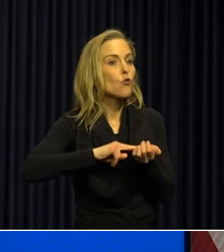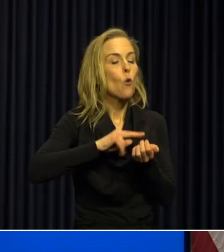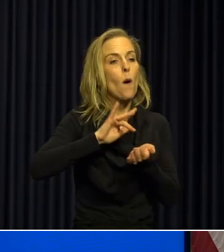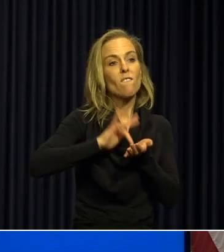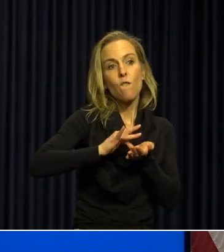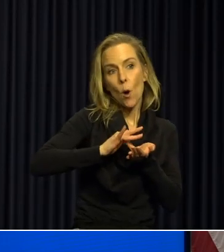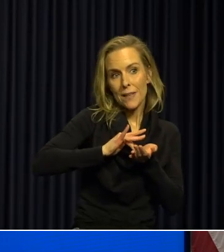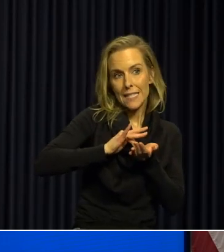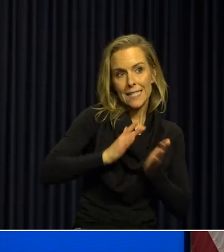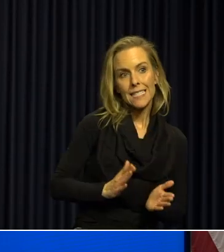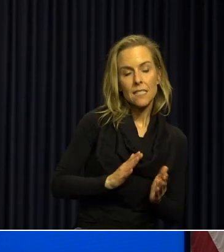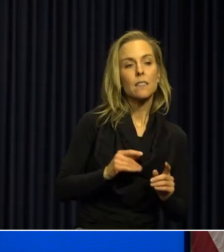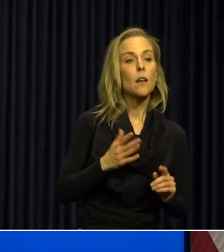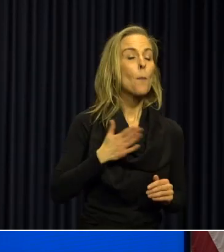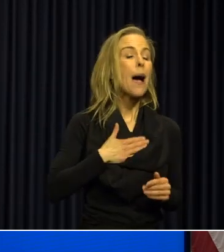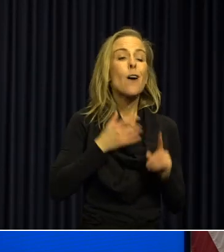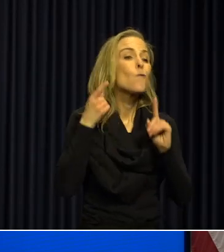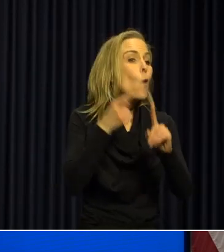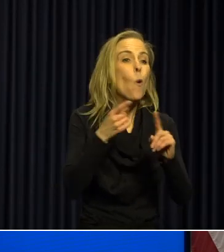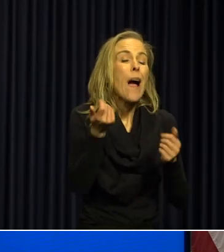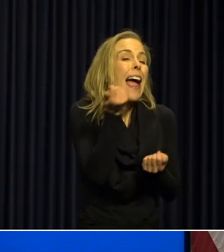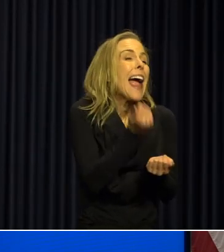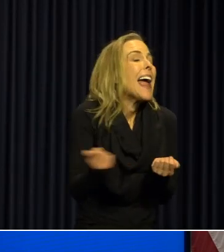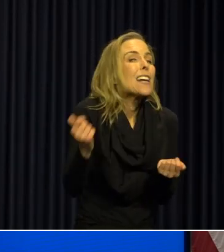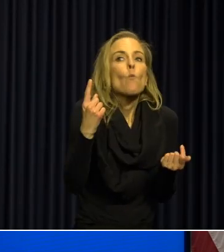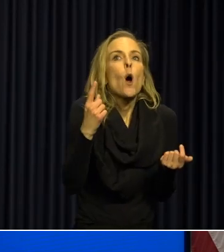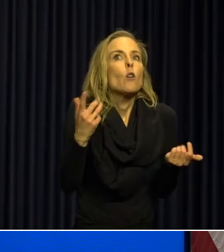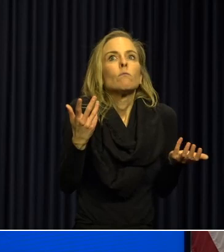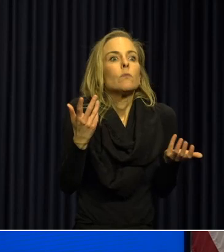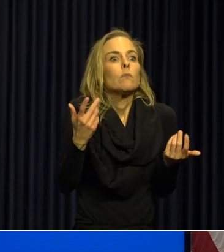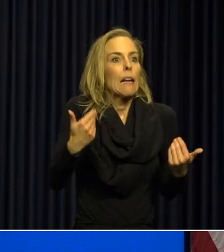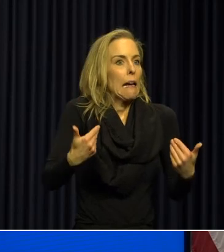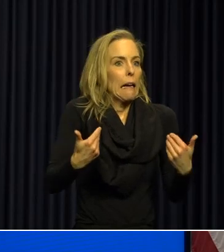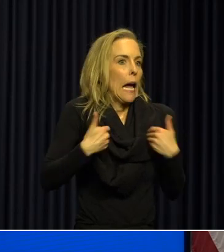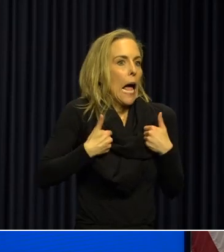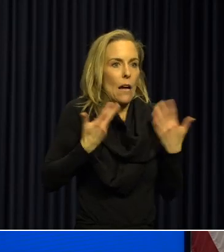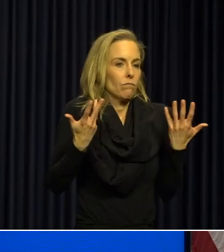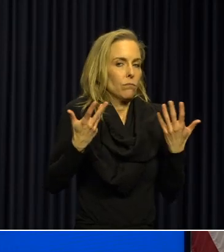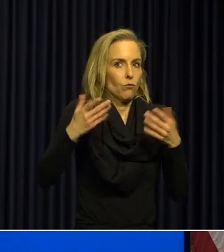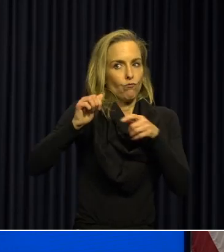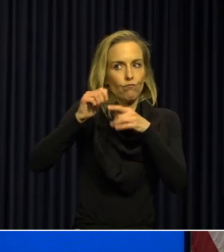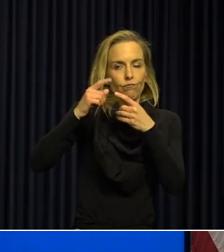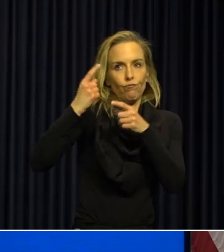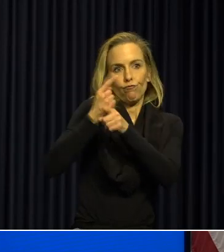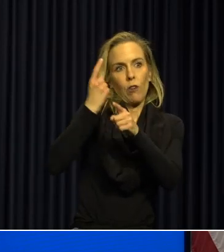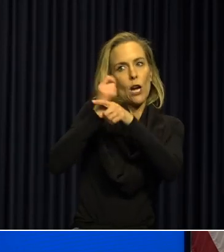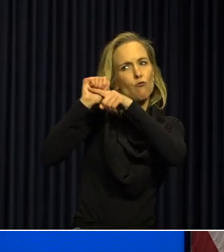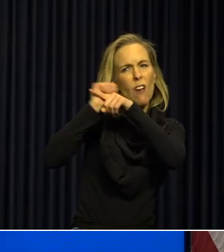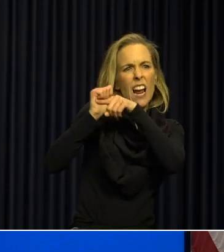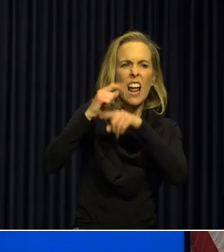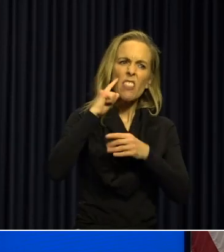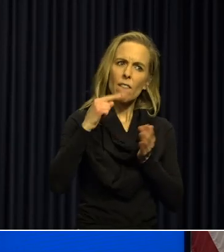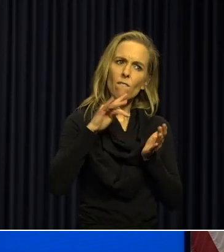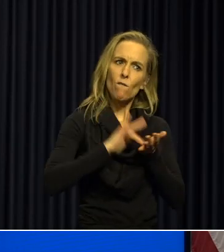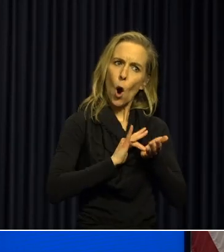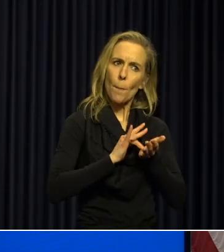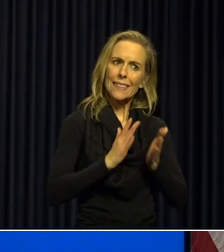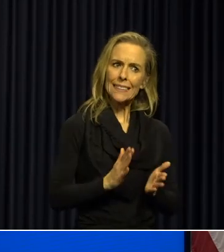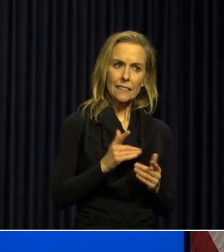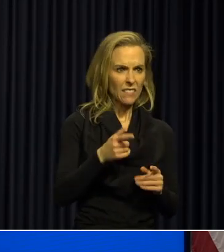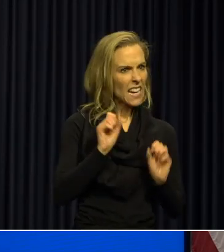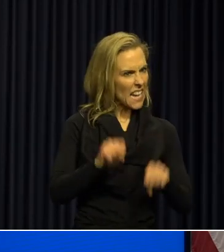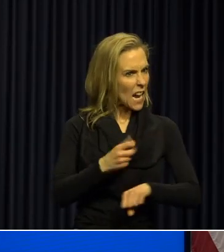pharmacists. My goal is anybody that has general training. Think pharmacists, give